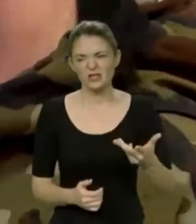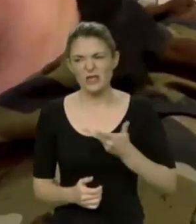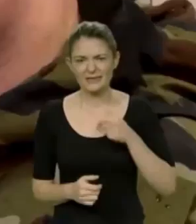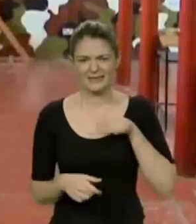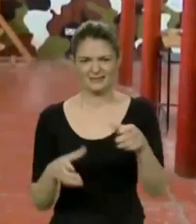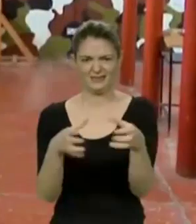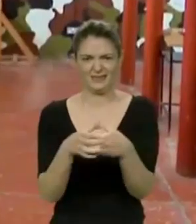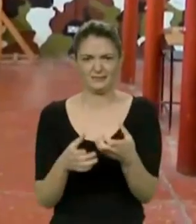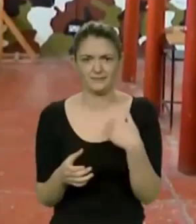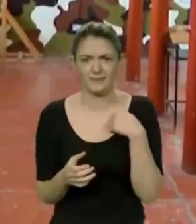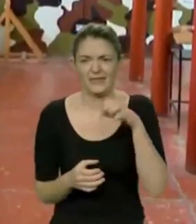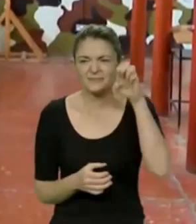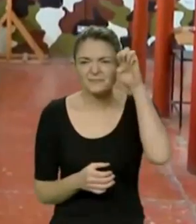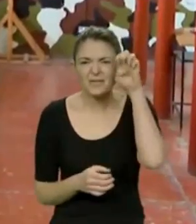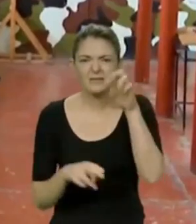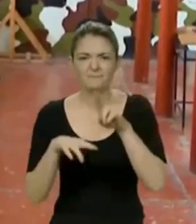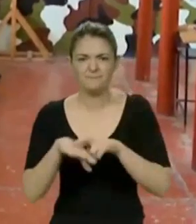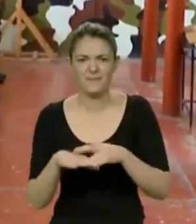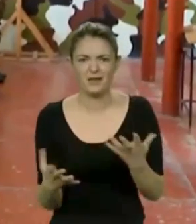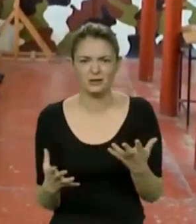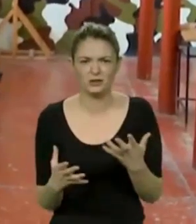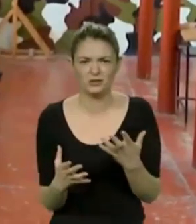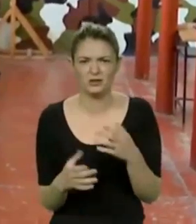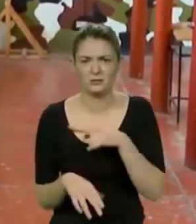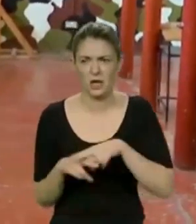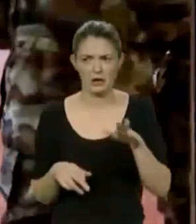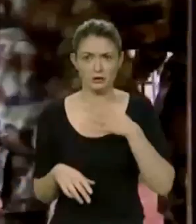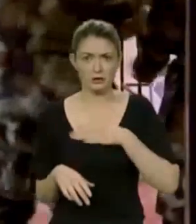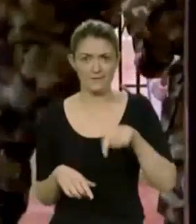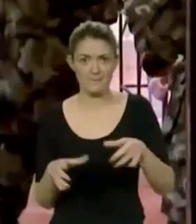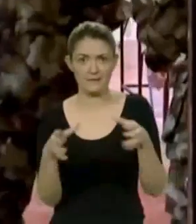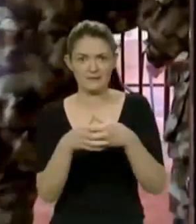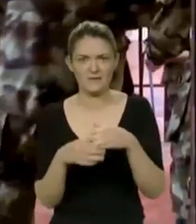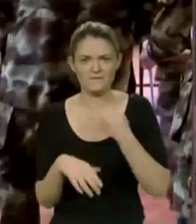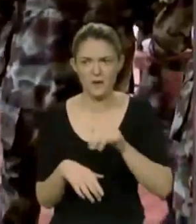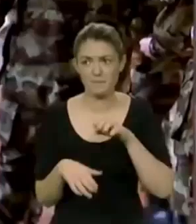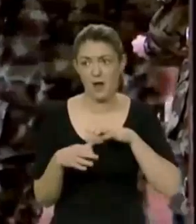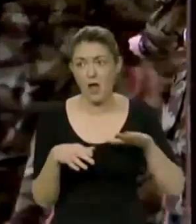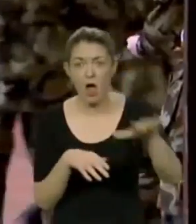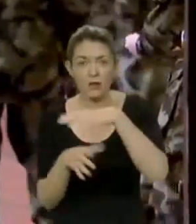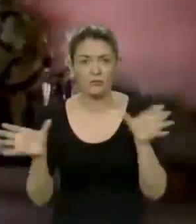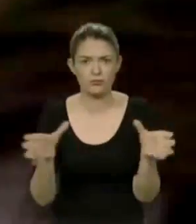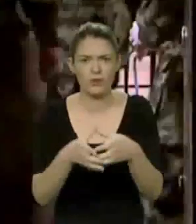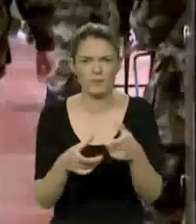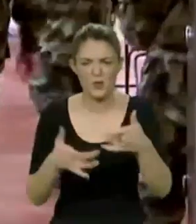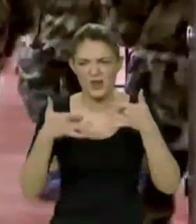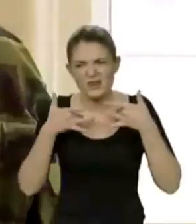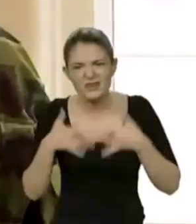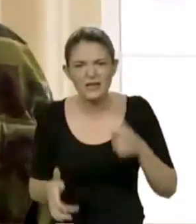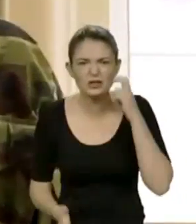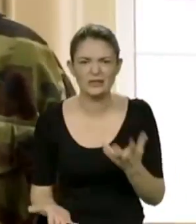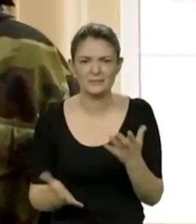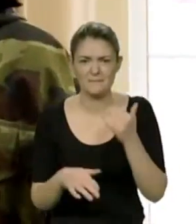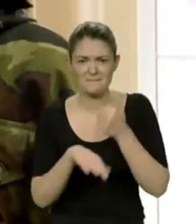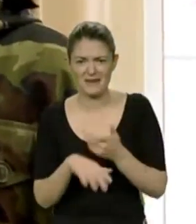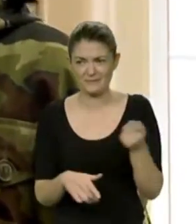You should all be ashamed of yourselves. I am disgusted at this section. I expected better, not just from this section, from the entire troop. You're